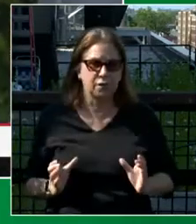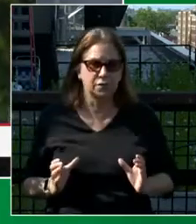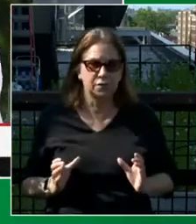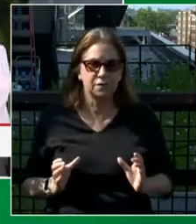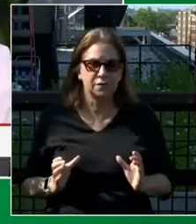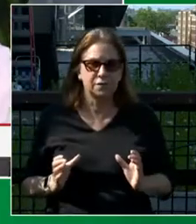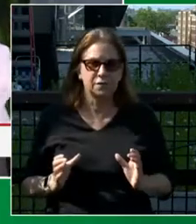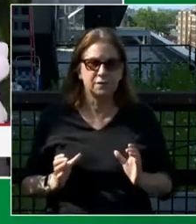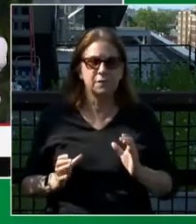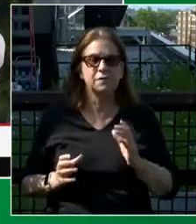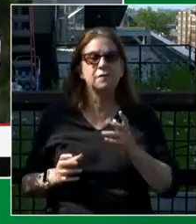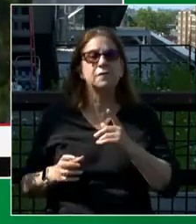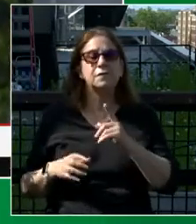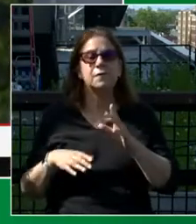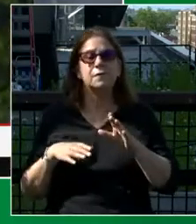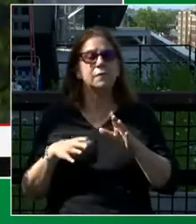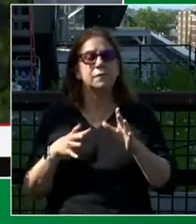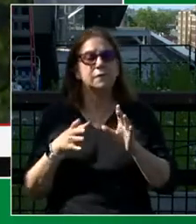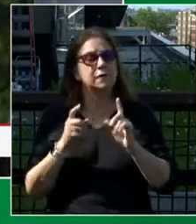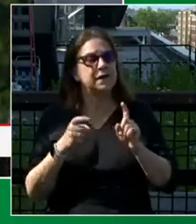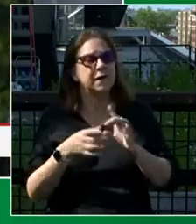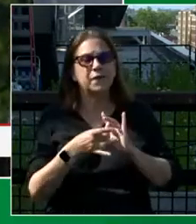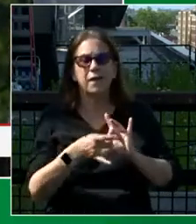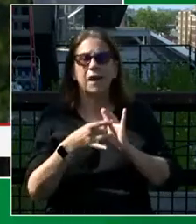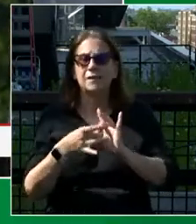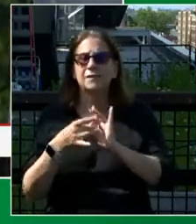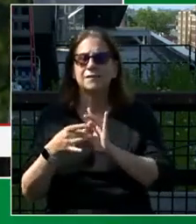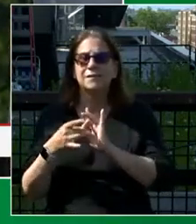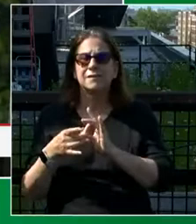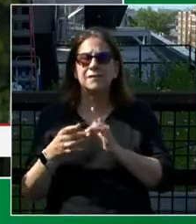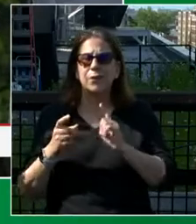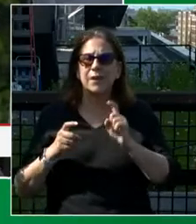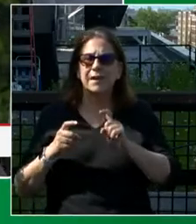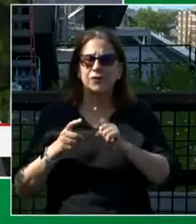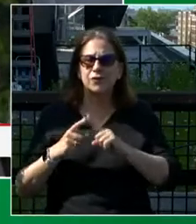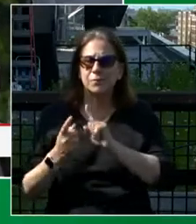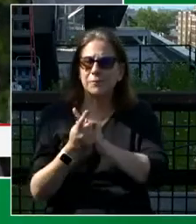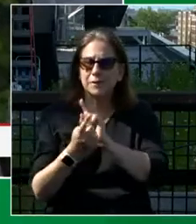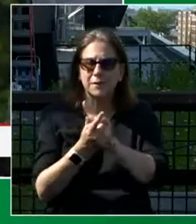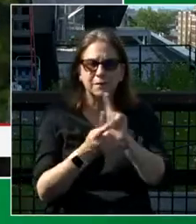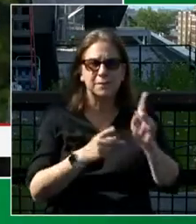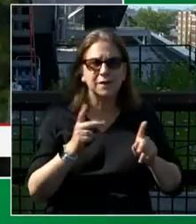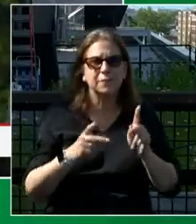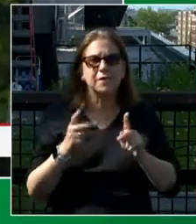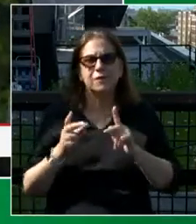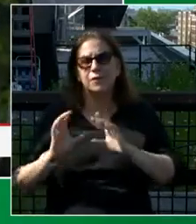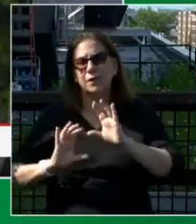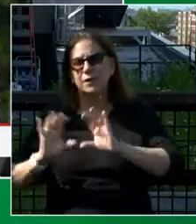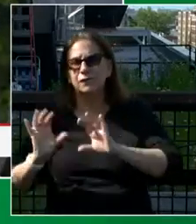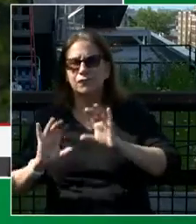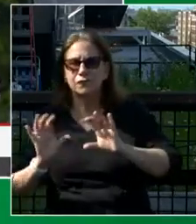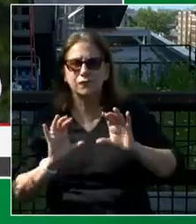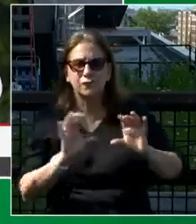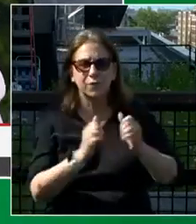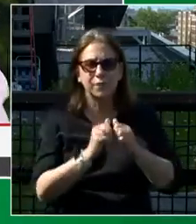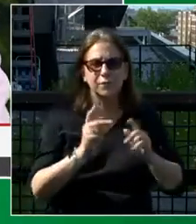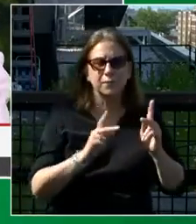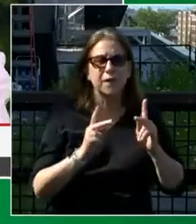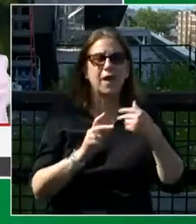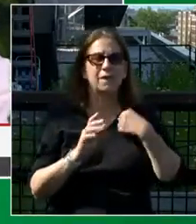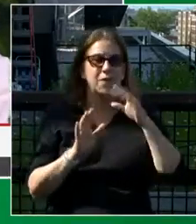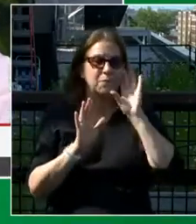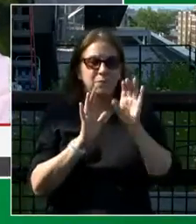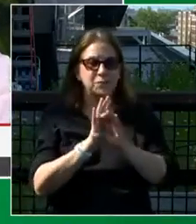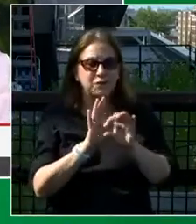connected in rooms where we can have, storyboards and whiteboards and flip charts and just have those